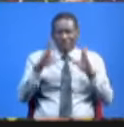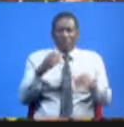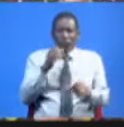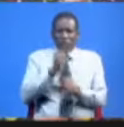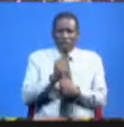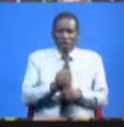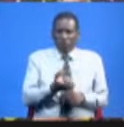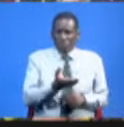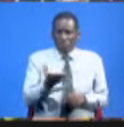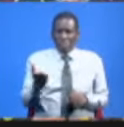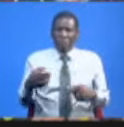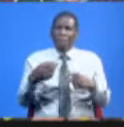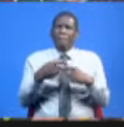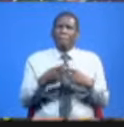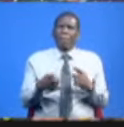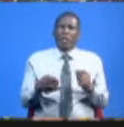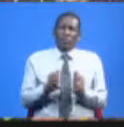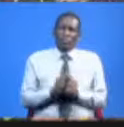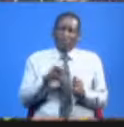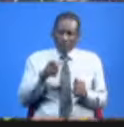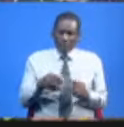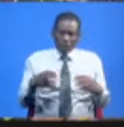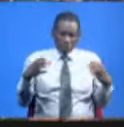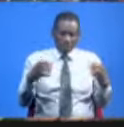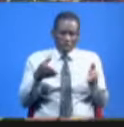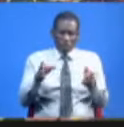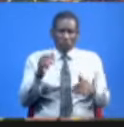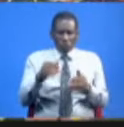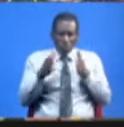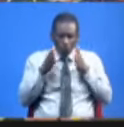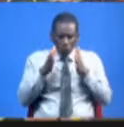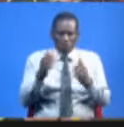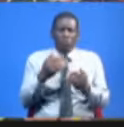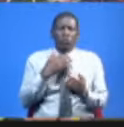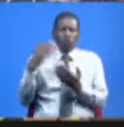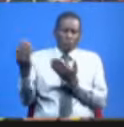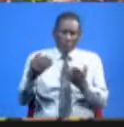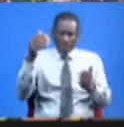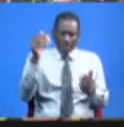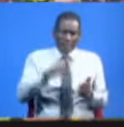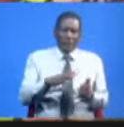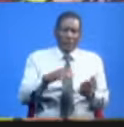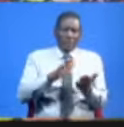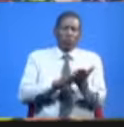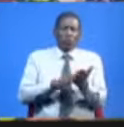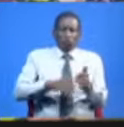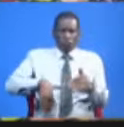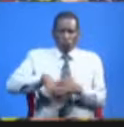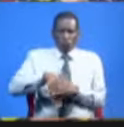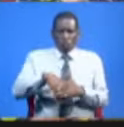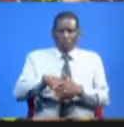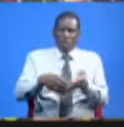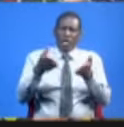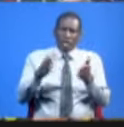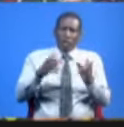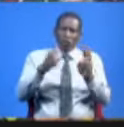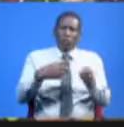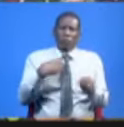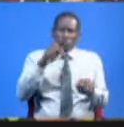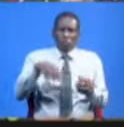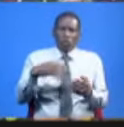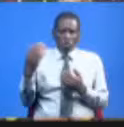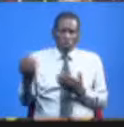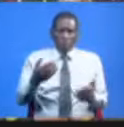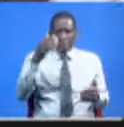them. But with this change that we are looking at, we are going to bring back the glory. In Uasin Gishu, we normally say we have to bring back